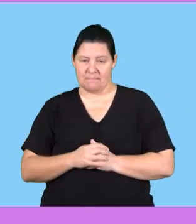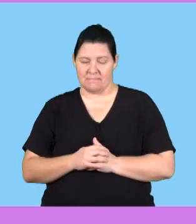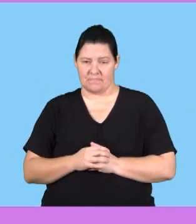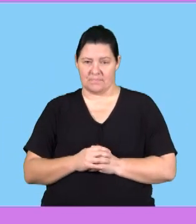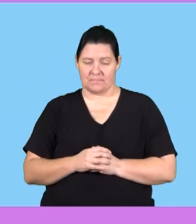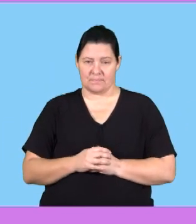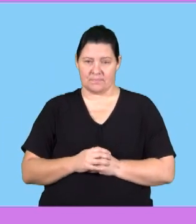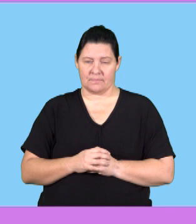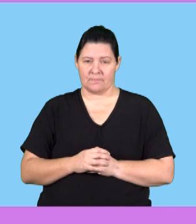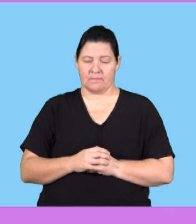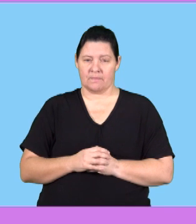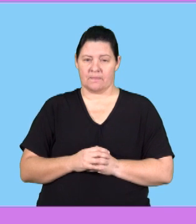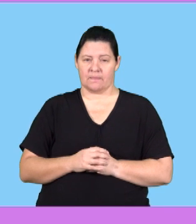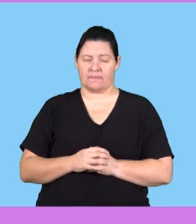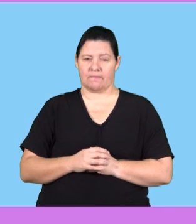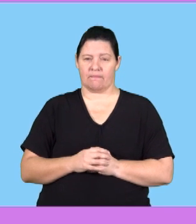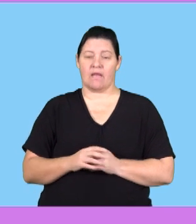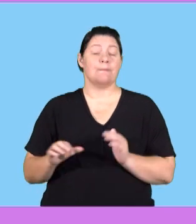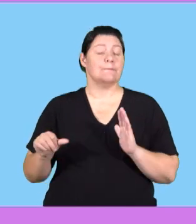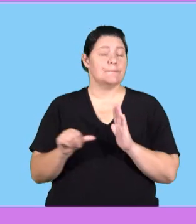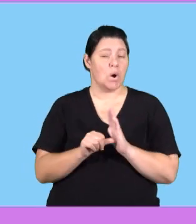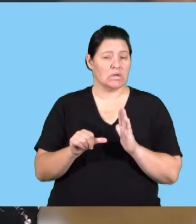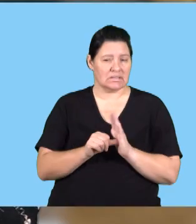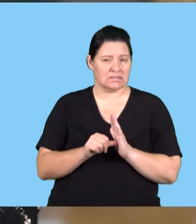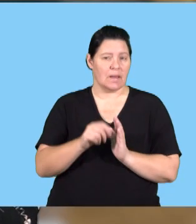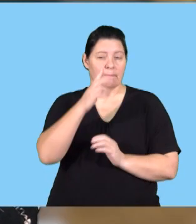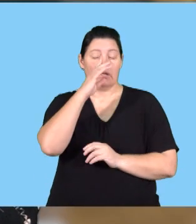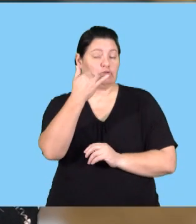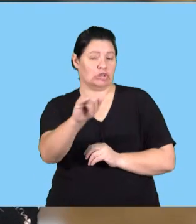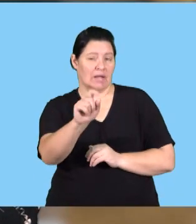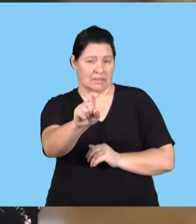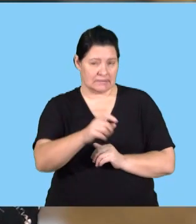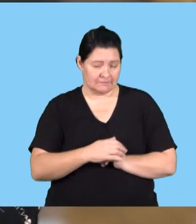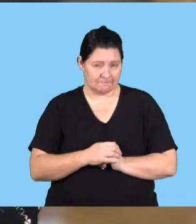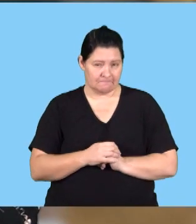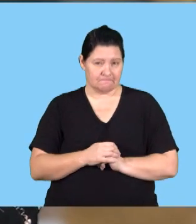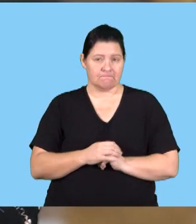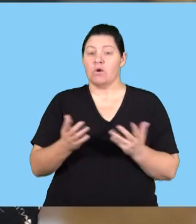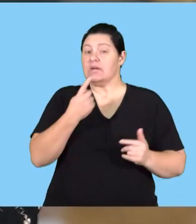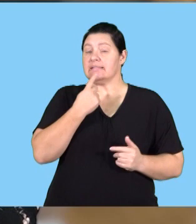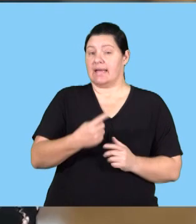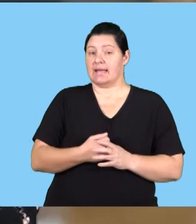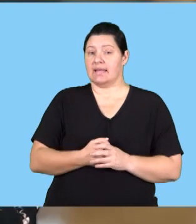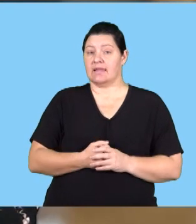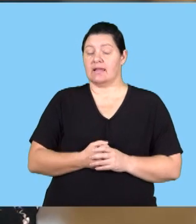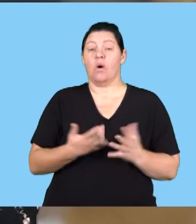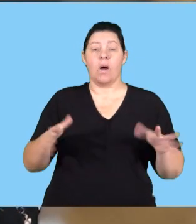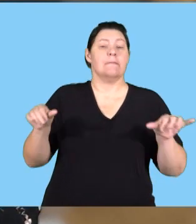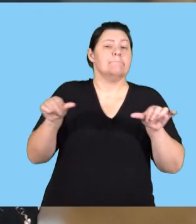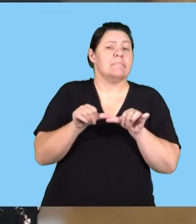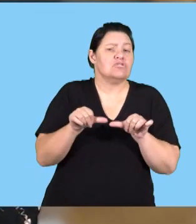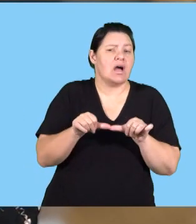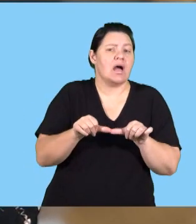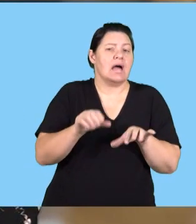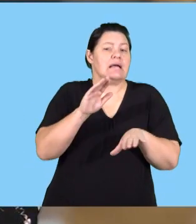386 kilometers. So it is so important for you to check this. As we say, we are going to